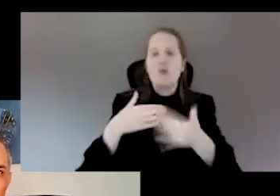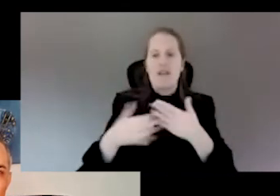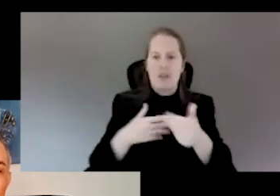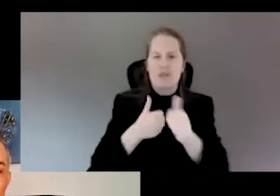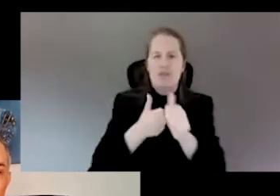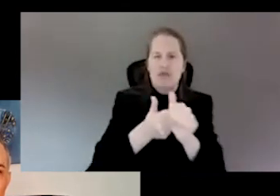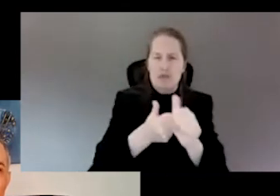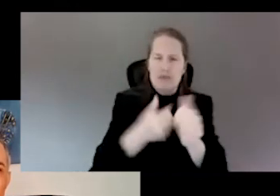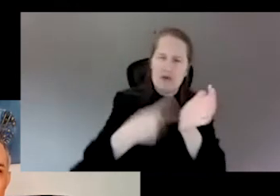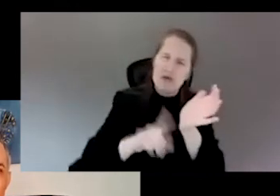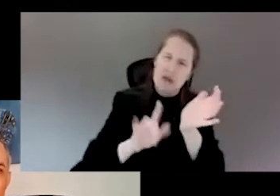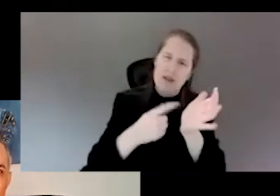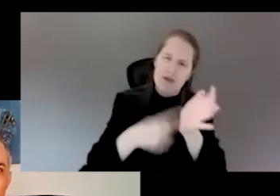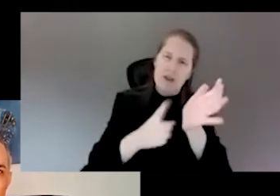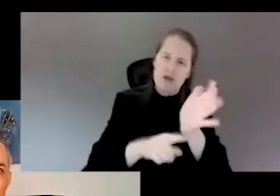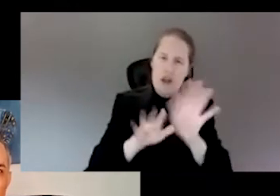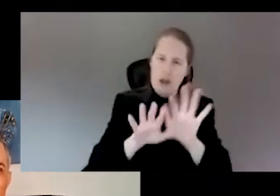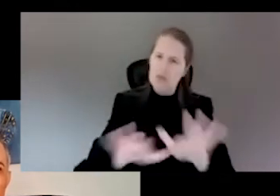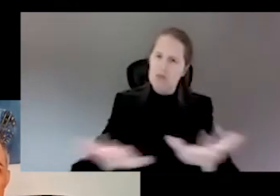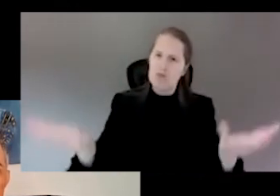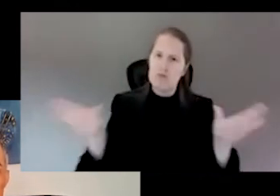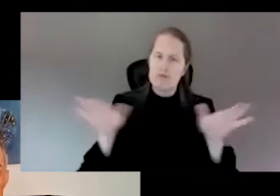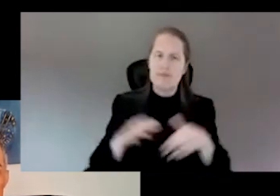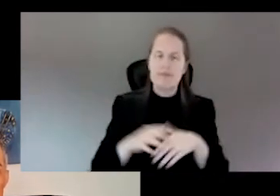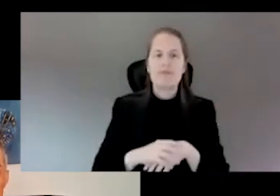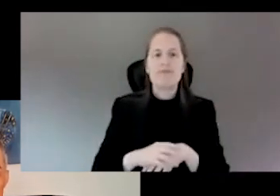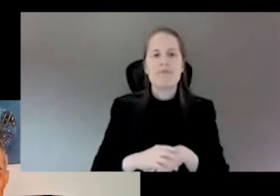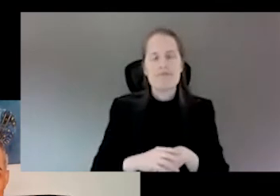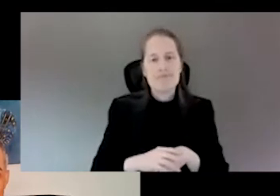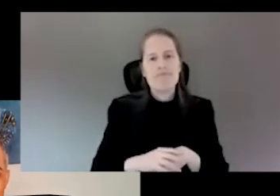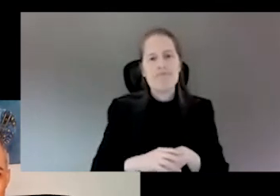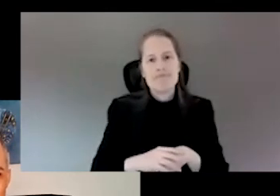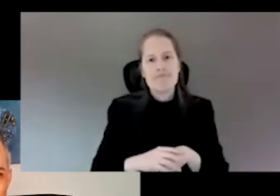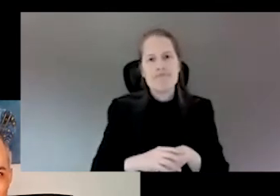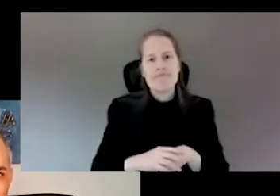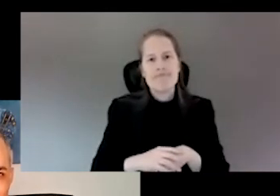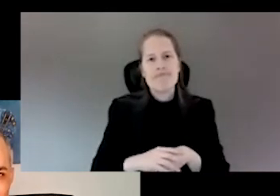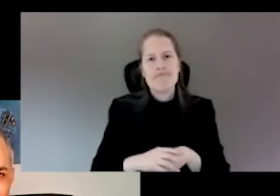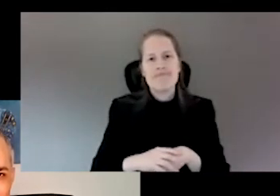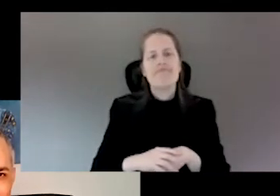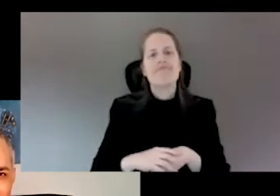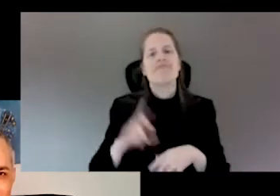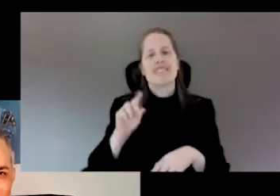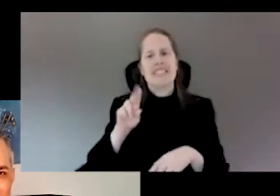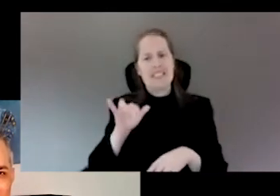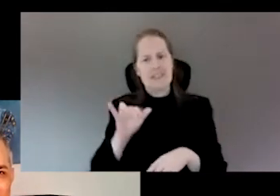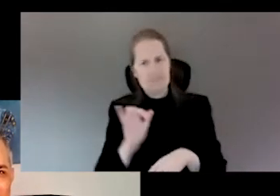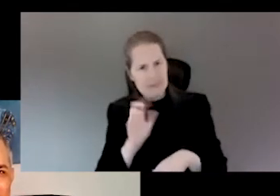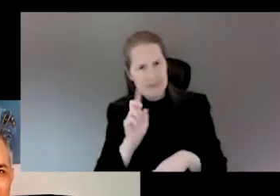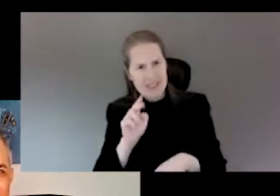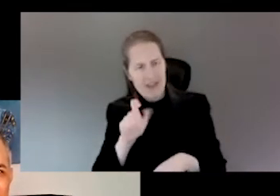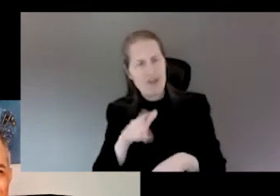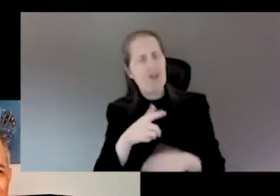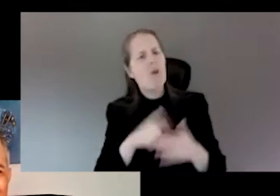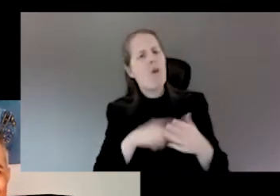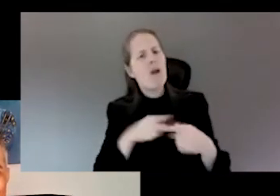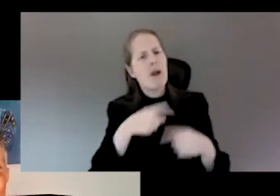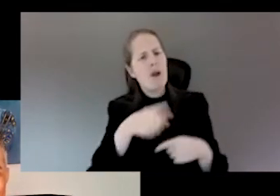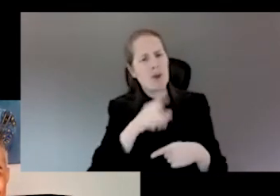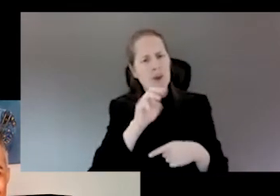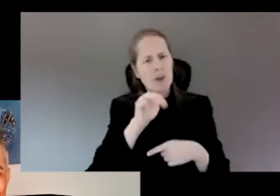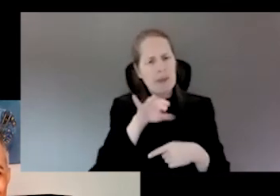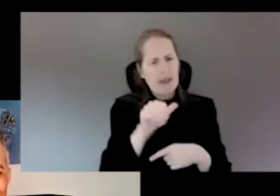to happen in providing that daily care. How about you, Mia? What have you been doing?